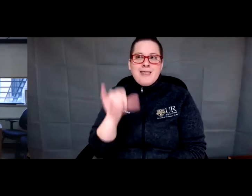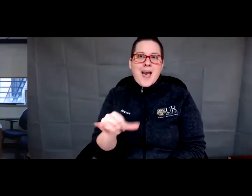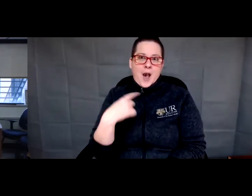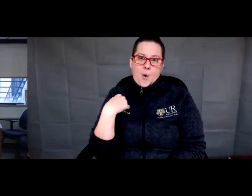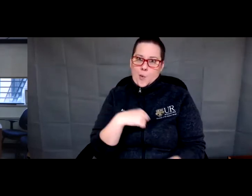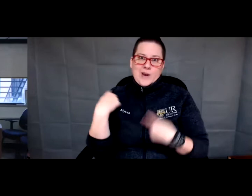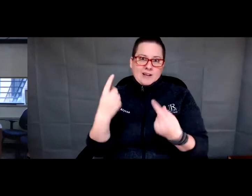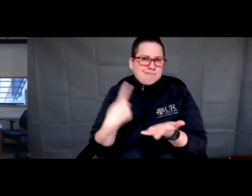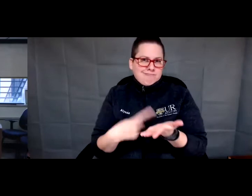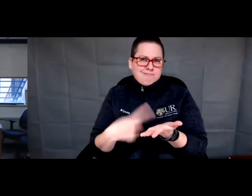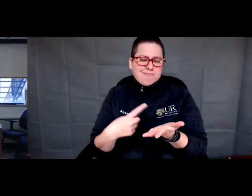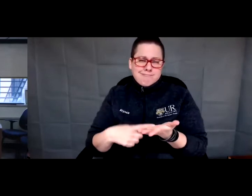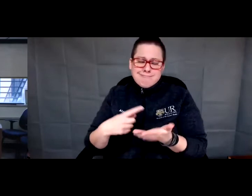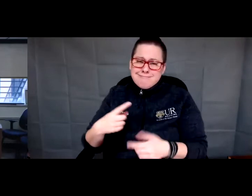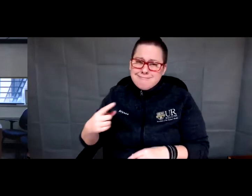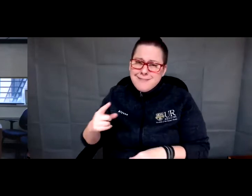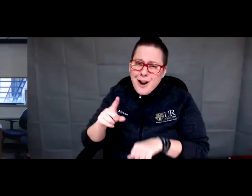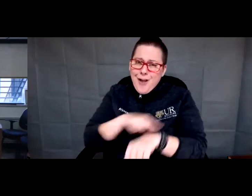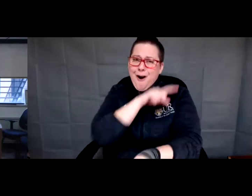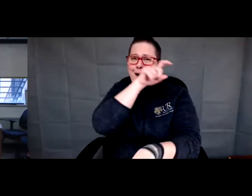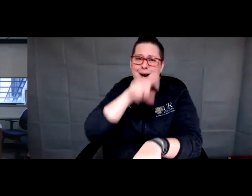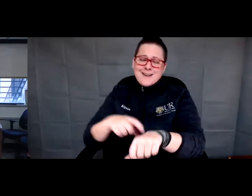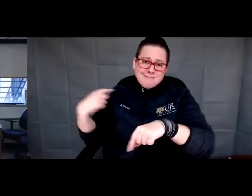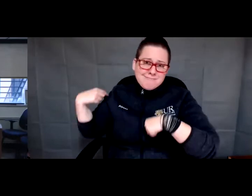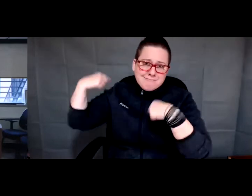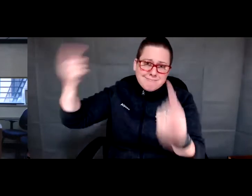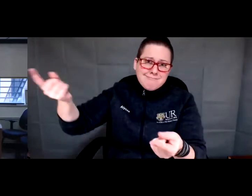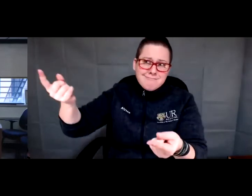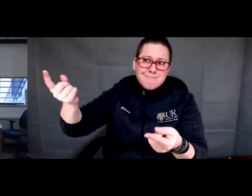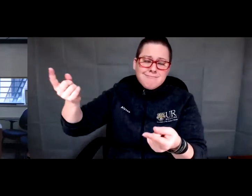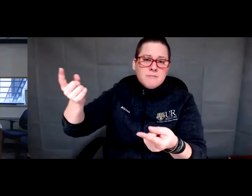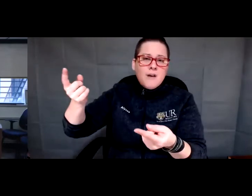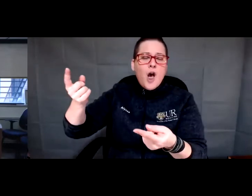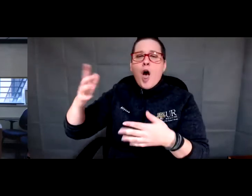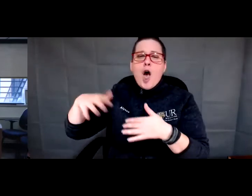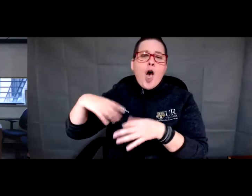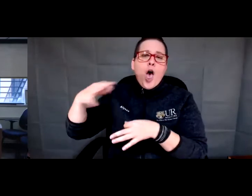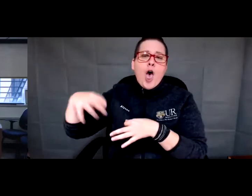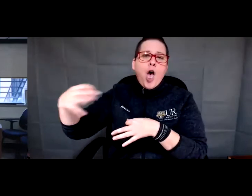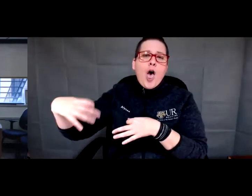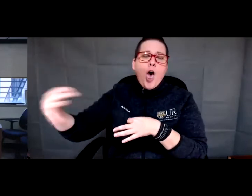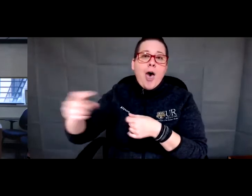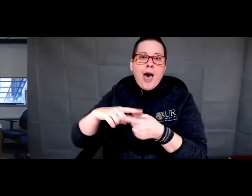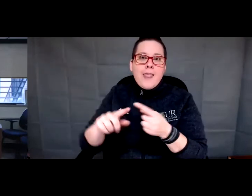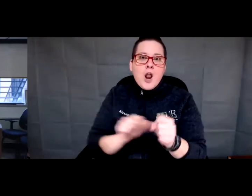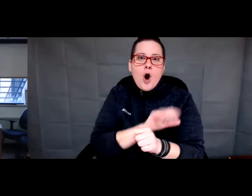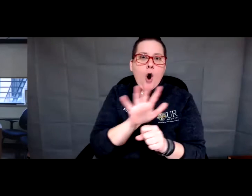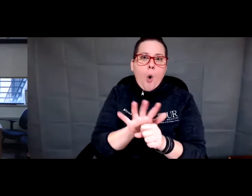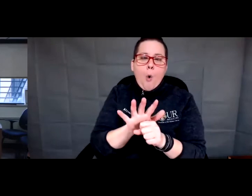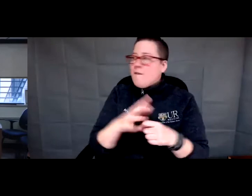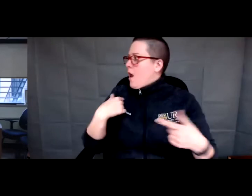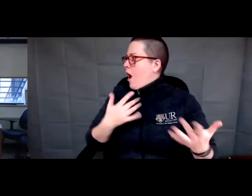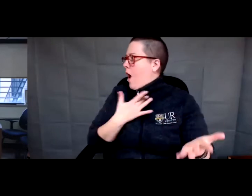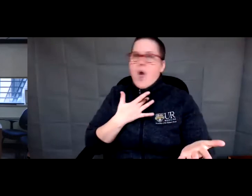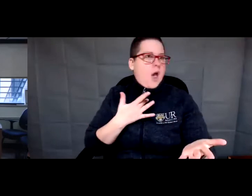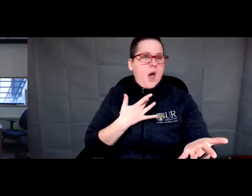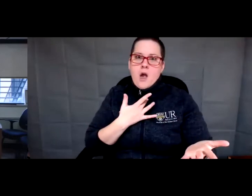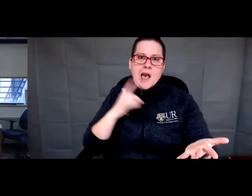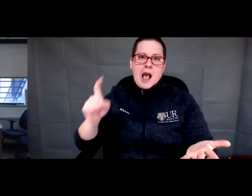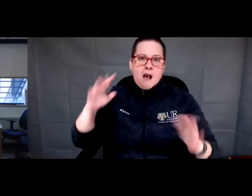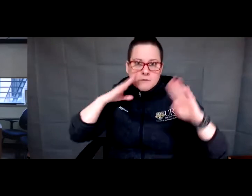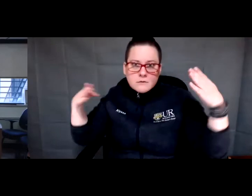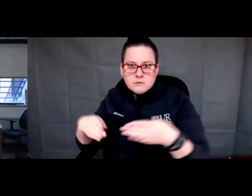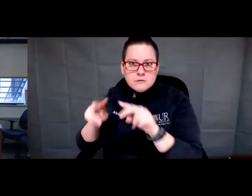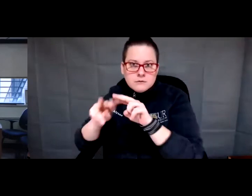talked about for a really long time. And then I think COVID has kind of sped up our process related to looking at remote work